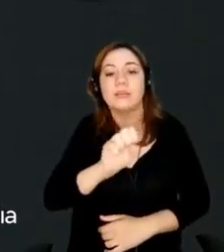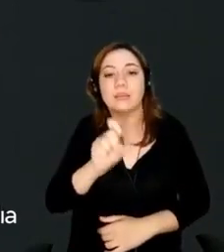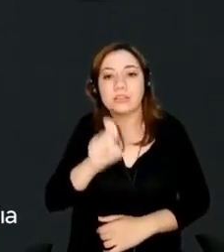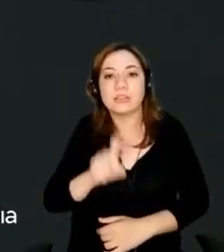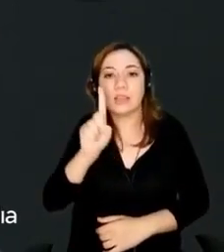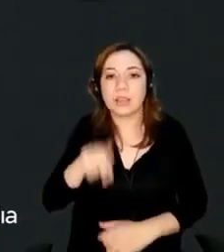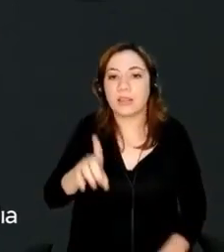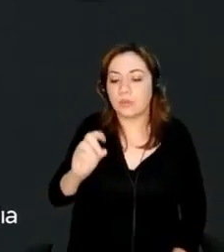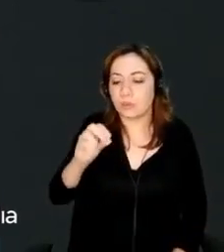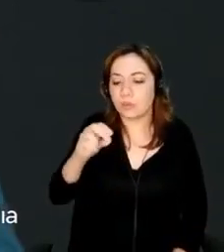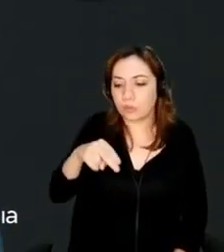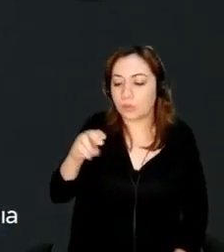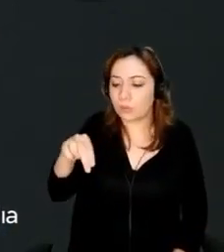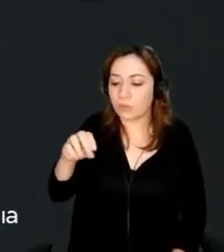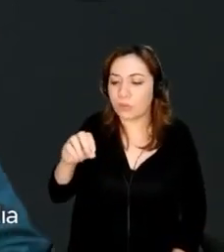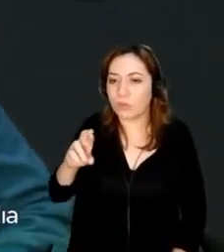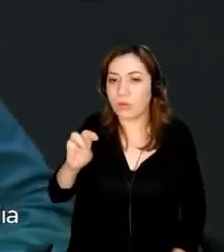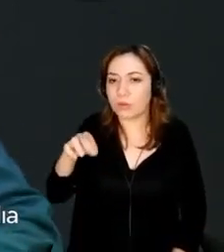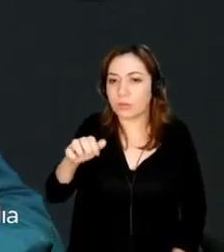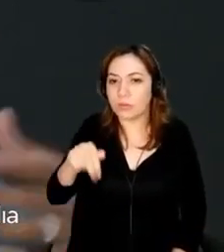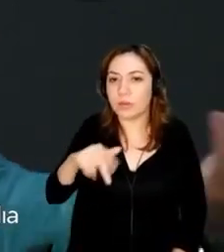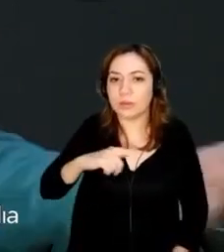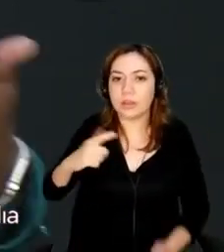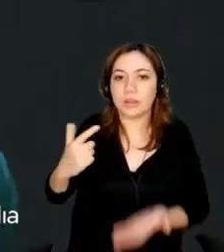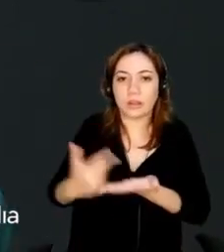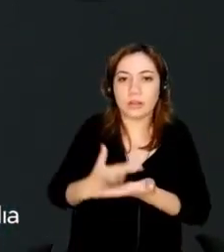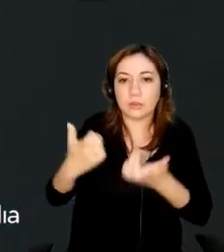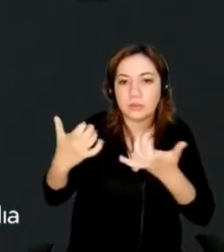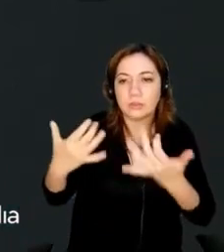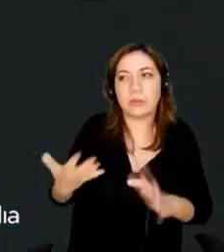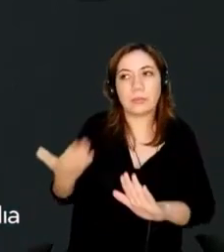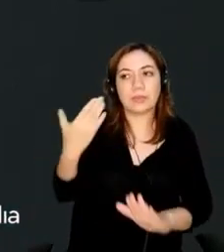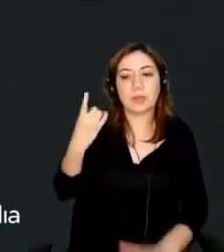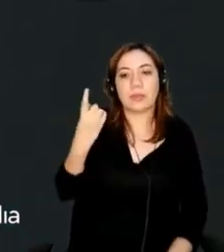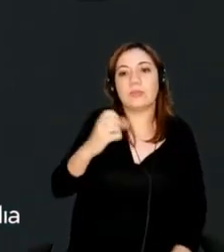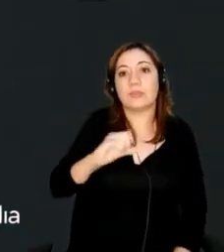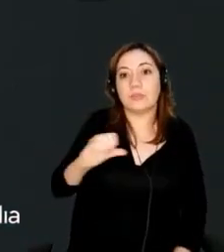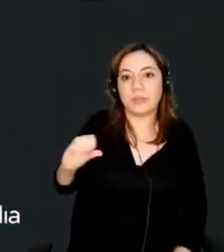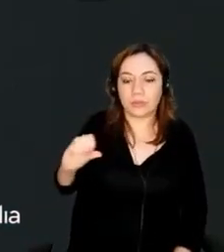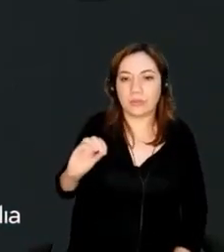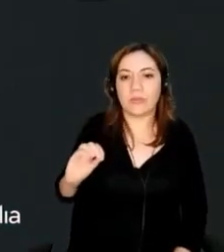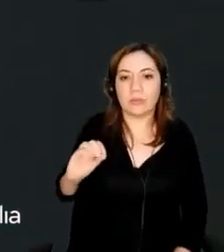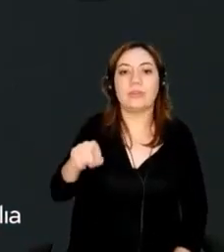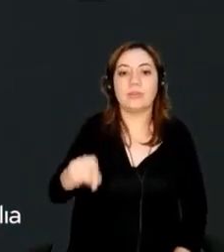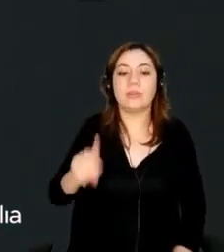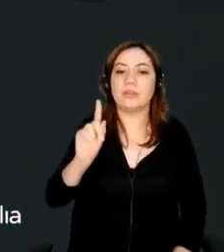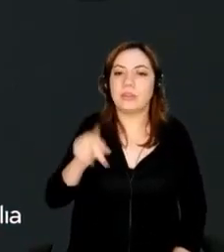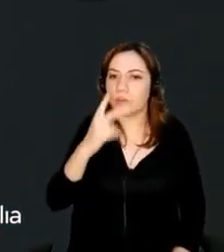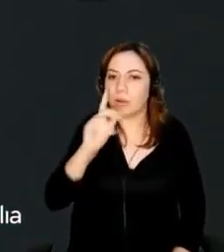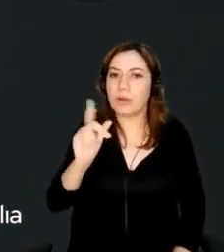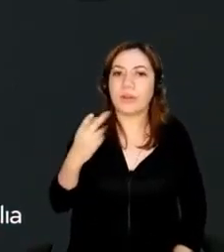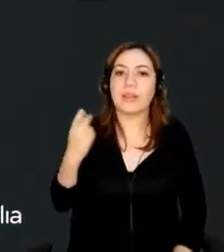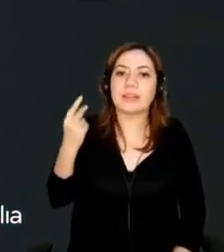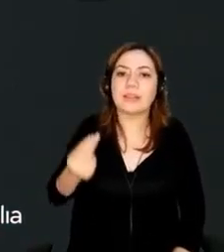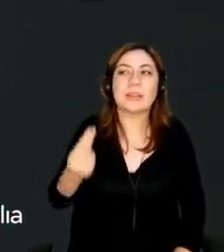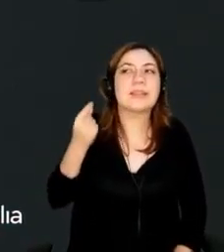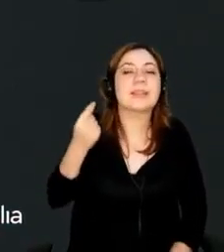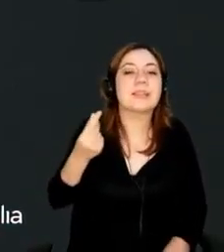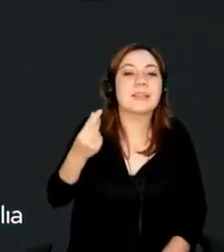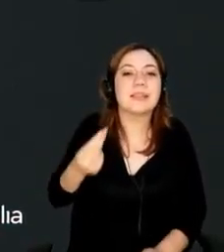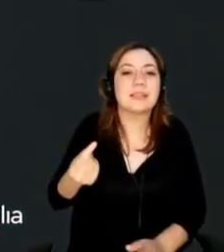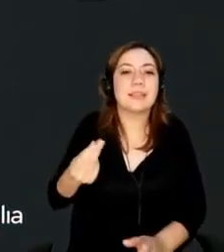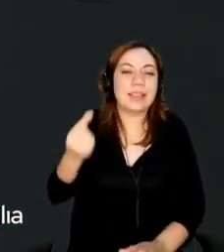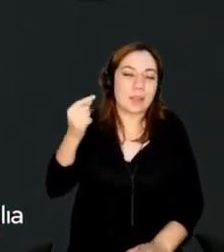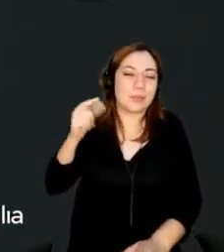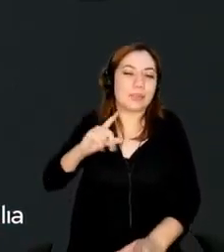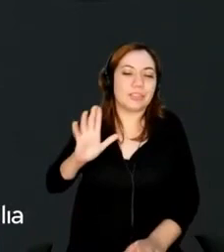you know, user experience professional back in the 90s at Apple. So it's been around for a long time. It's not just how great you can make a product as aesthetic-wise, but it's how usable